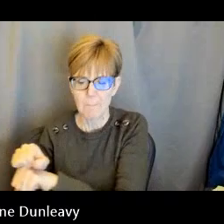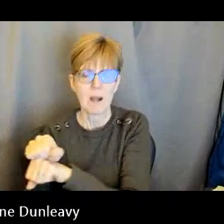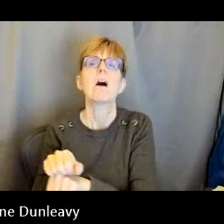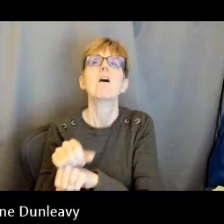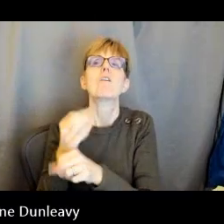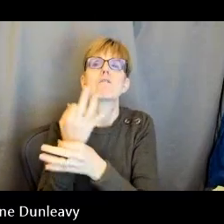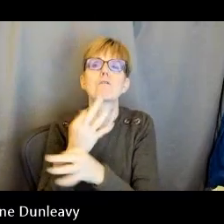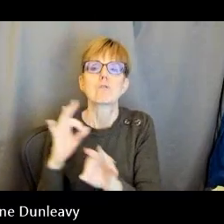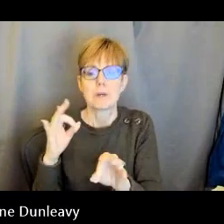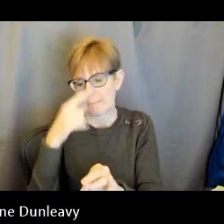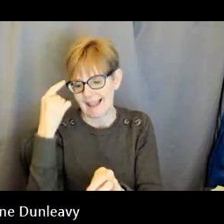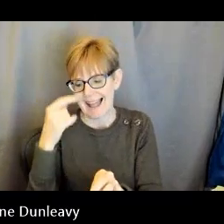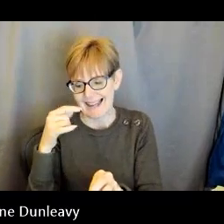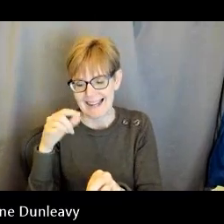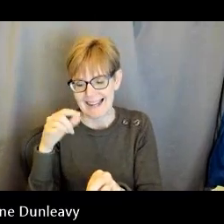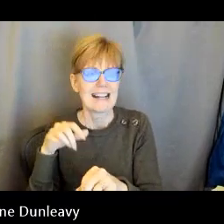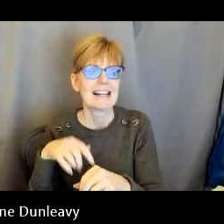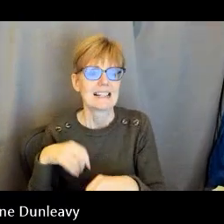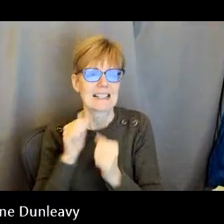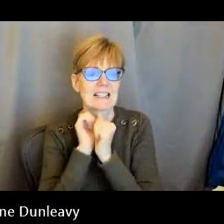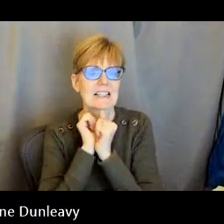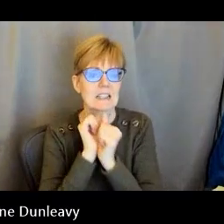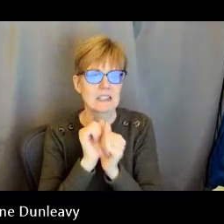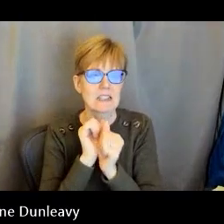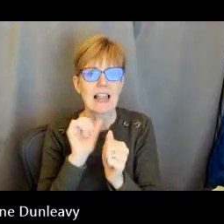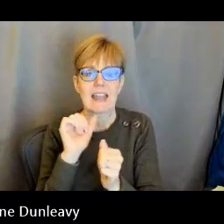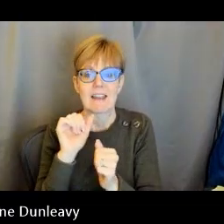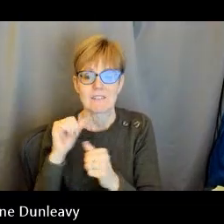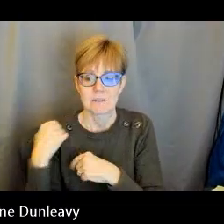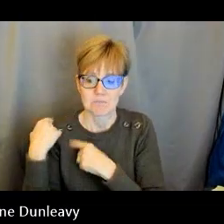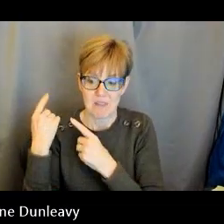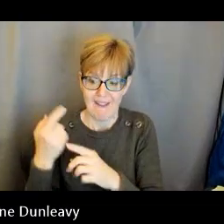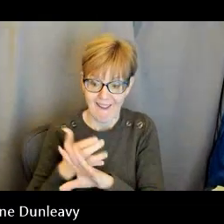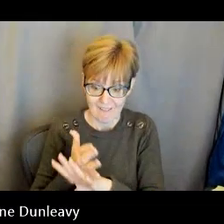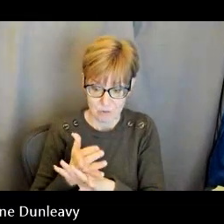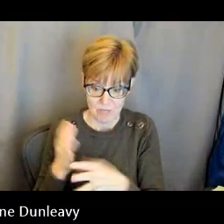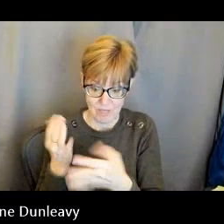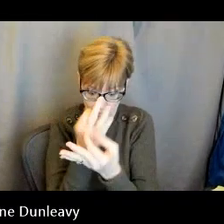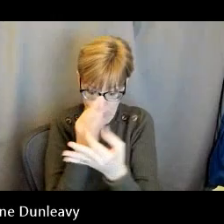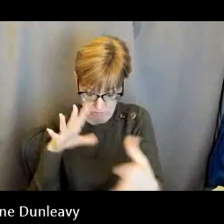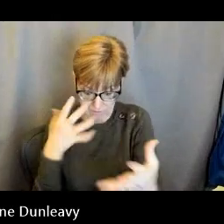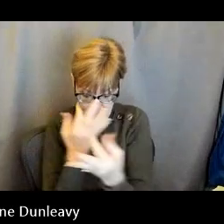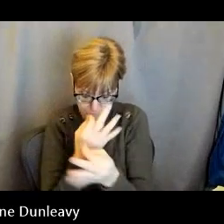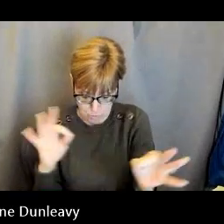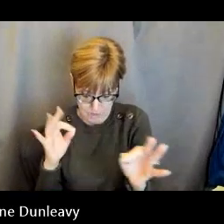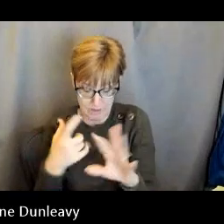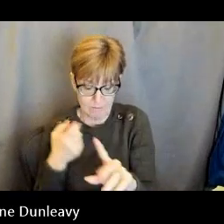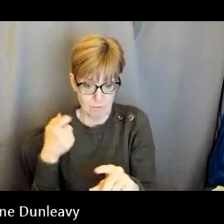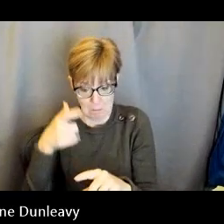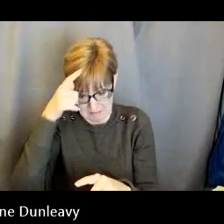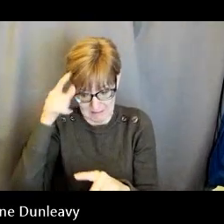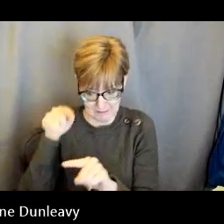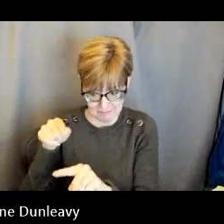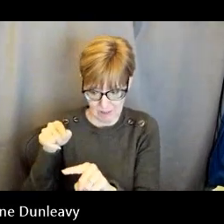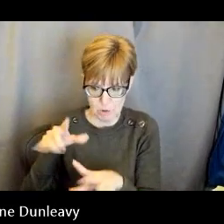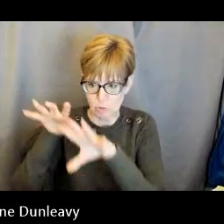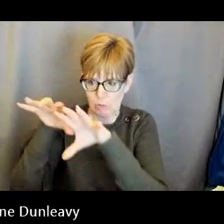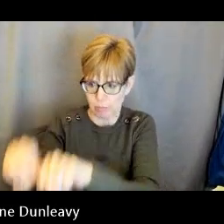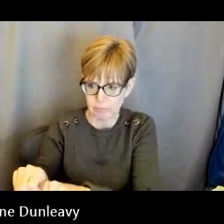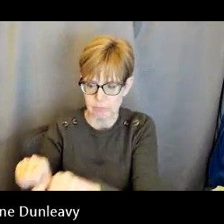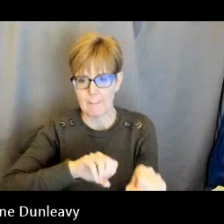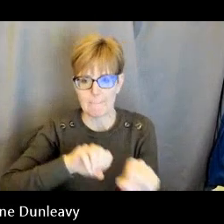emancipation. Up until this point, he had always believed, because he had been socialized to believe, that Black folks